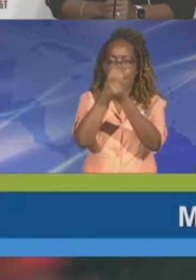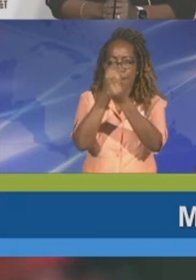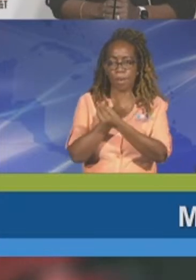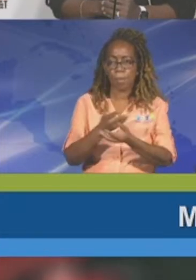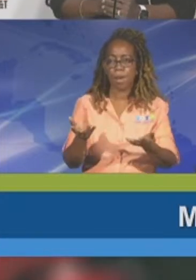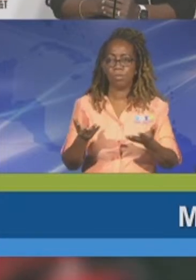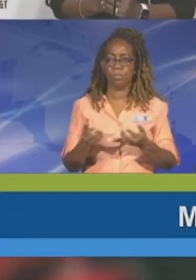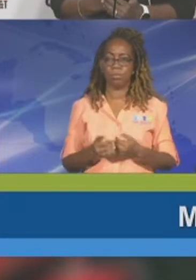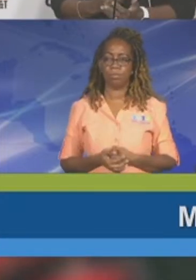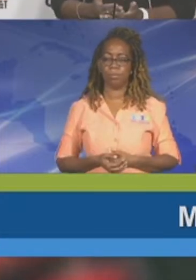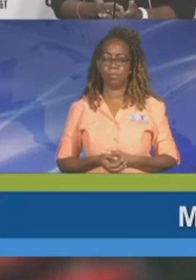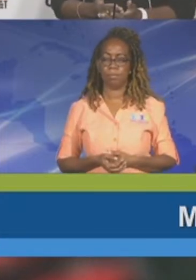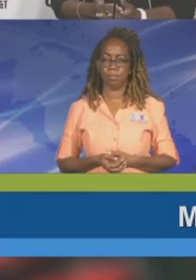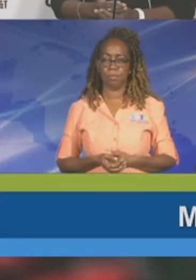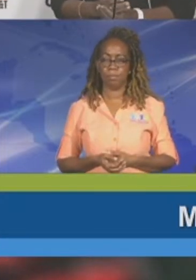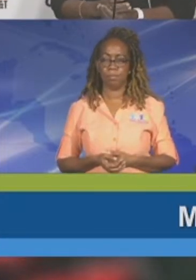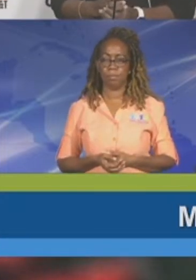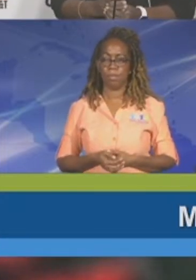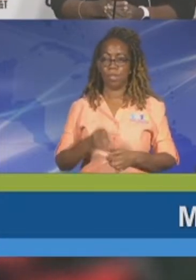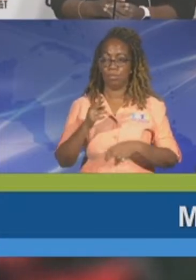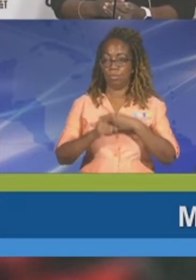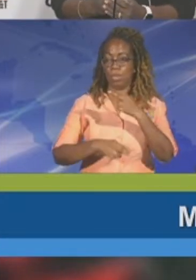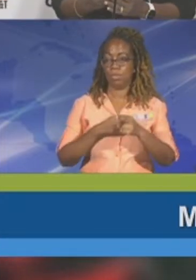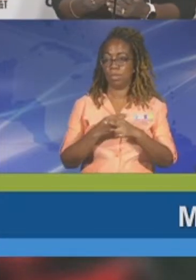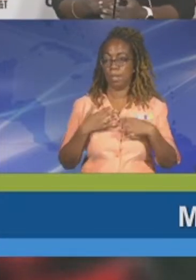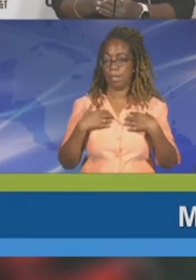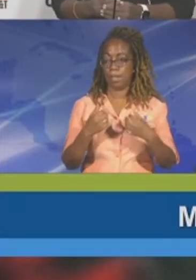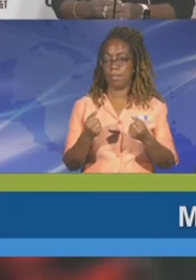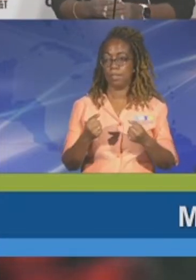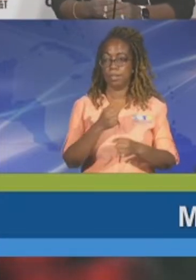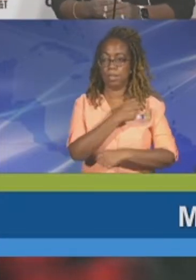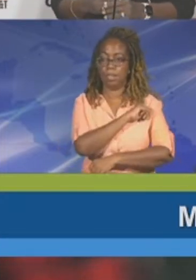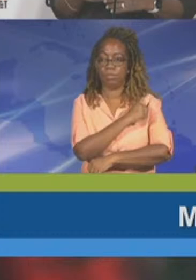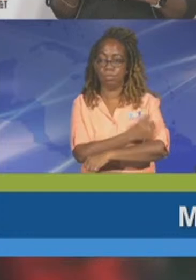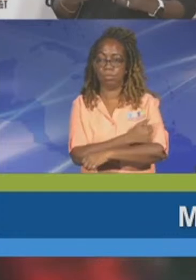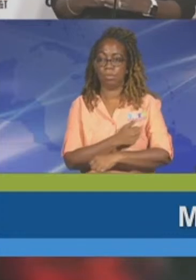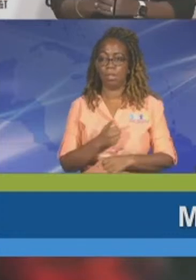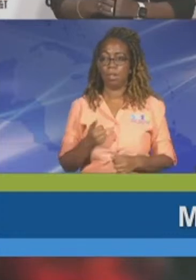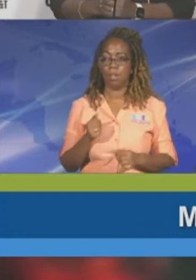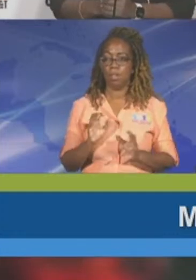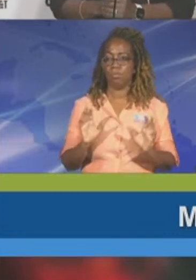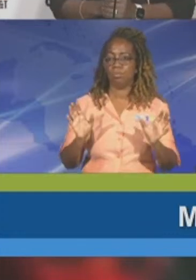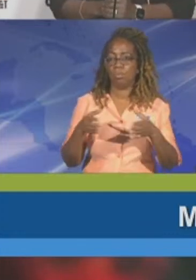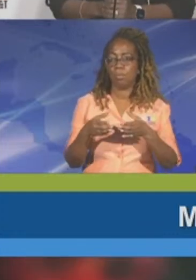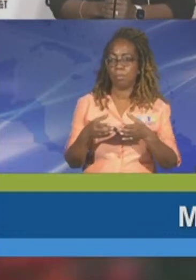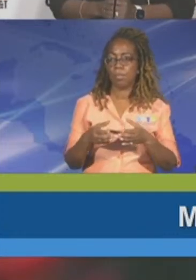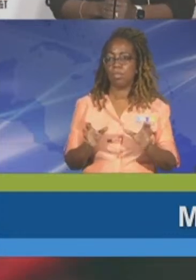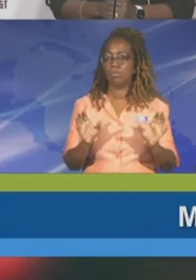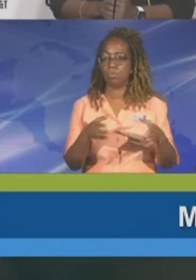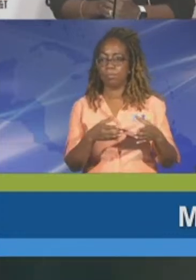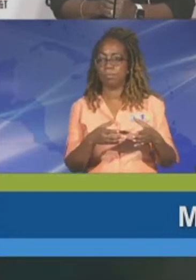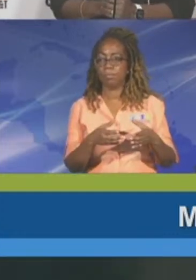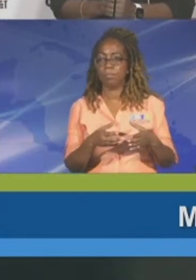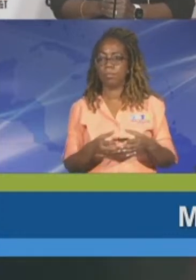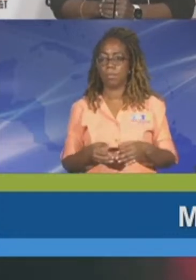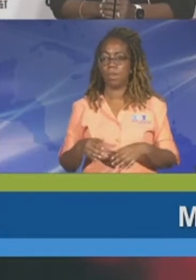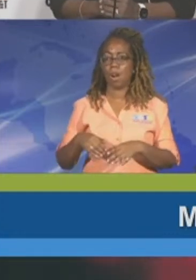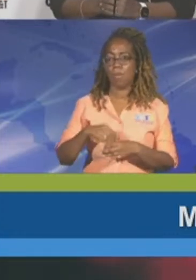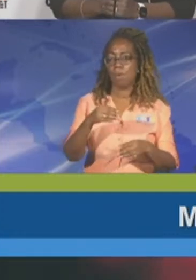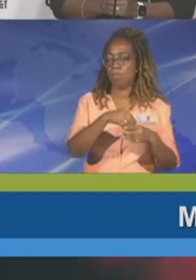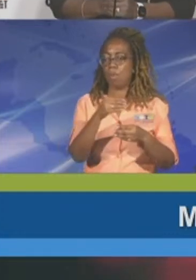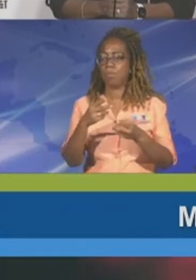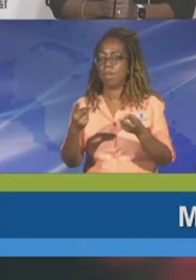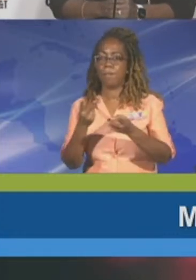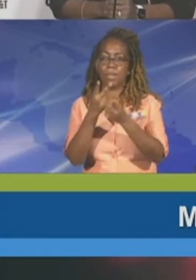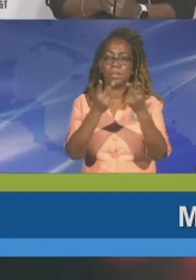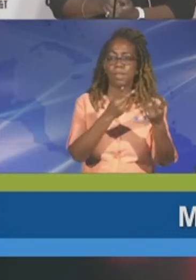prevention. The regional health authorities have outreach groups that also do a lot of mental health promotion,